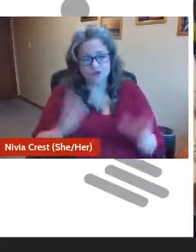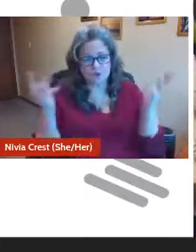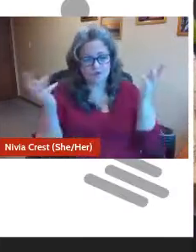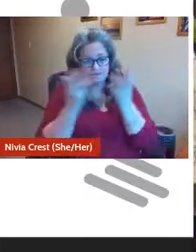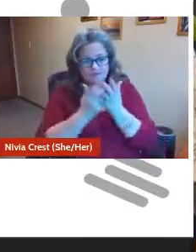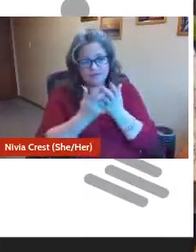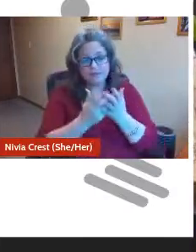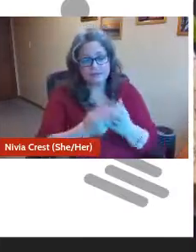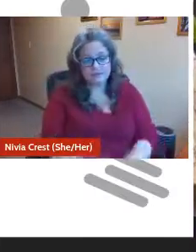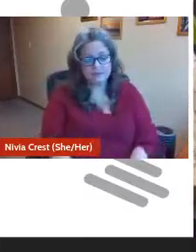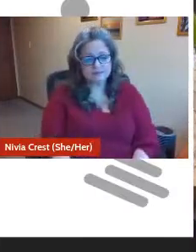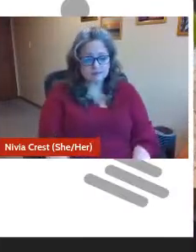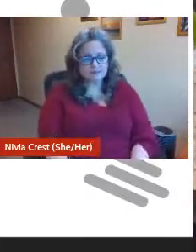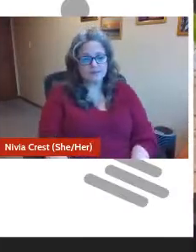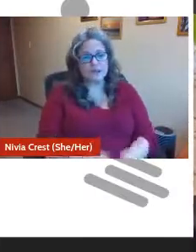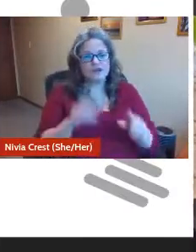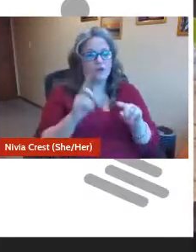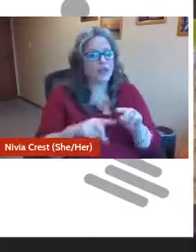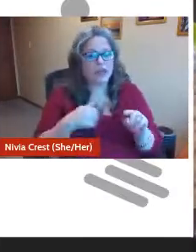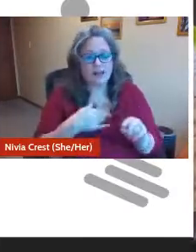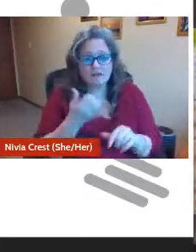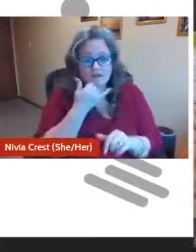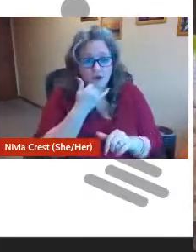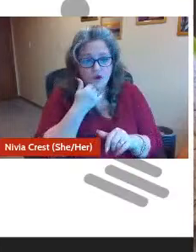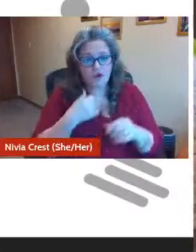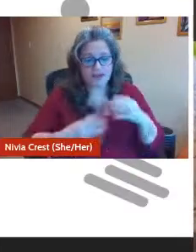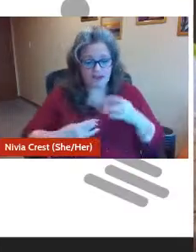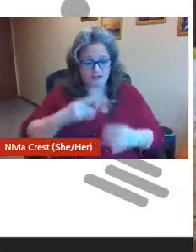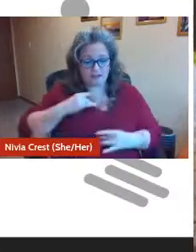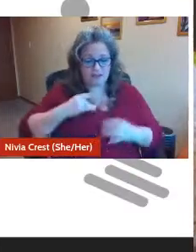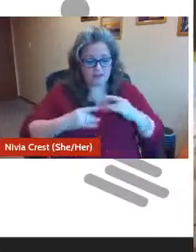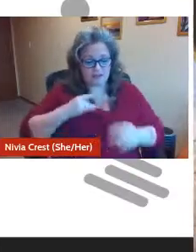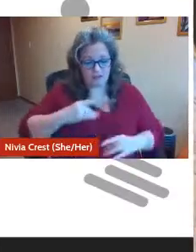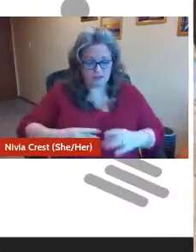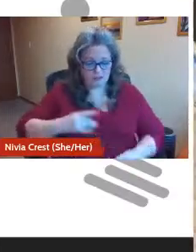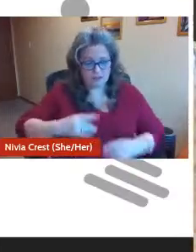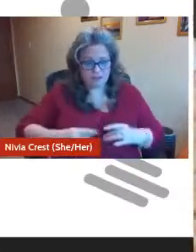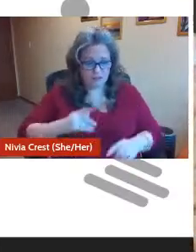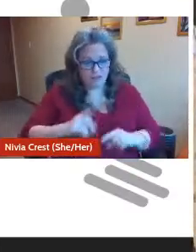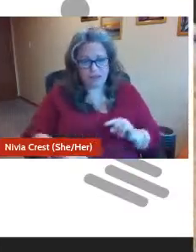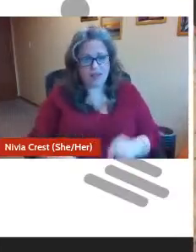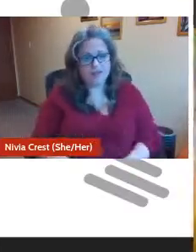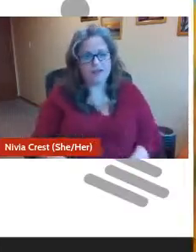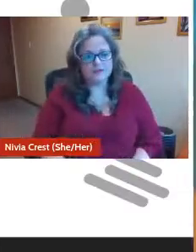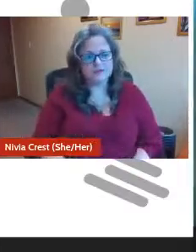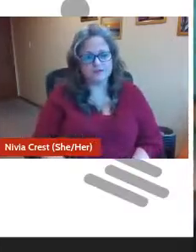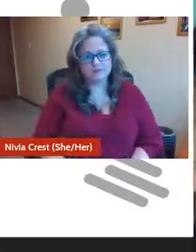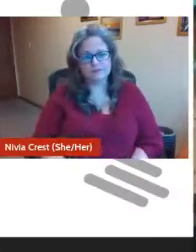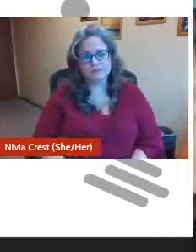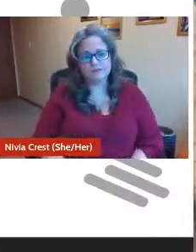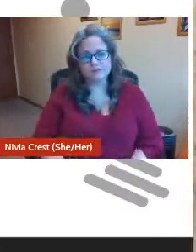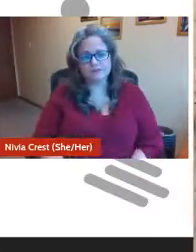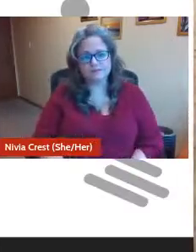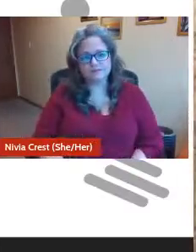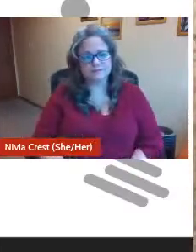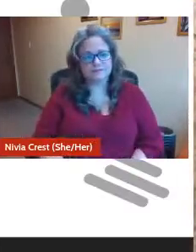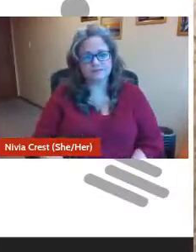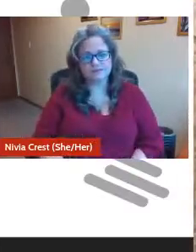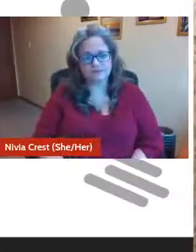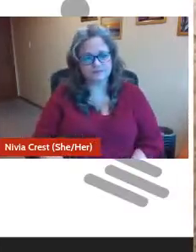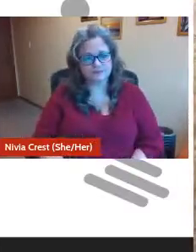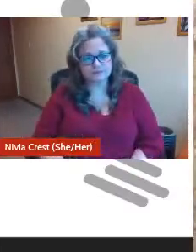the button. Because you can't have it wrong and have the button jacked up in the wrong place. Right. And you're just trying to put it on and